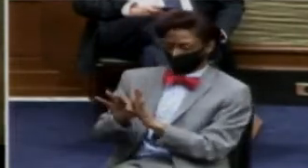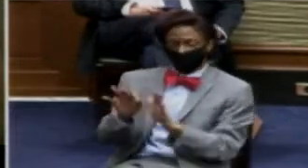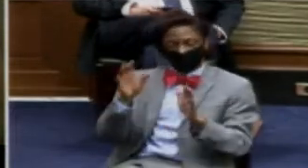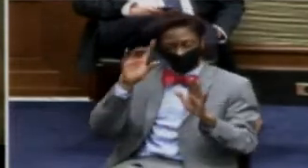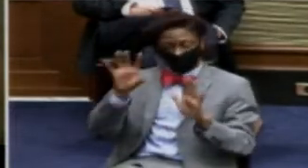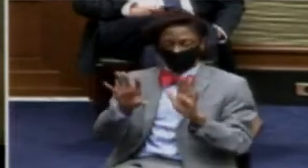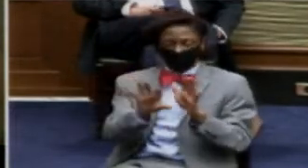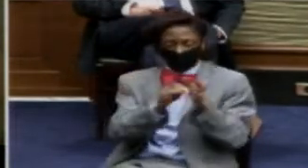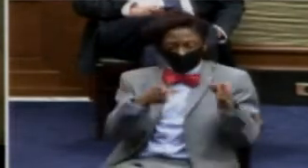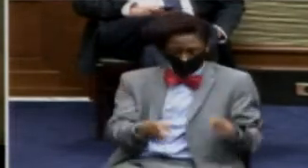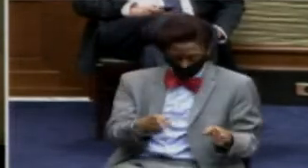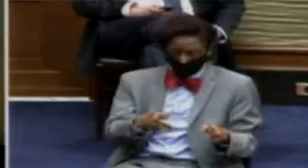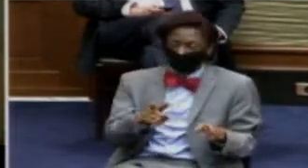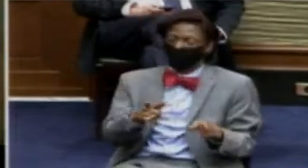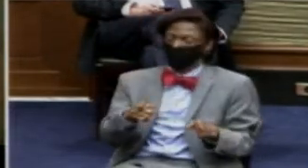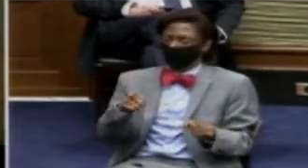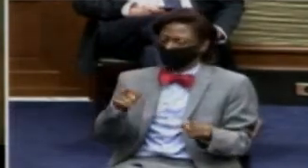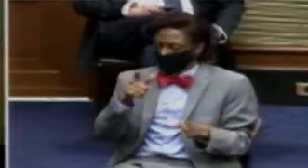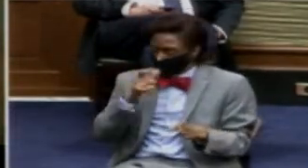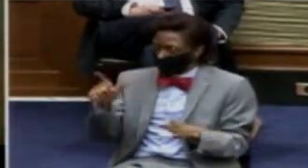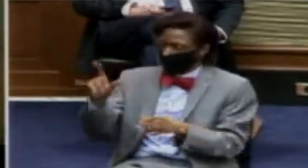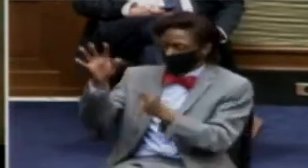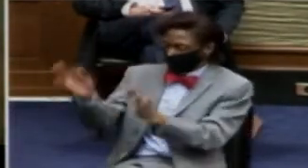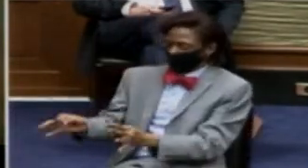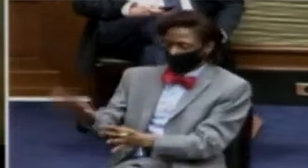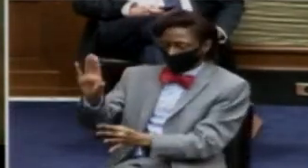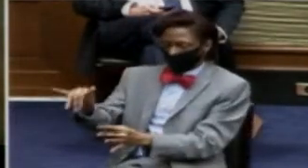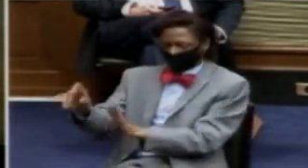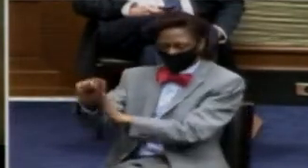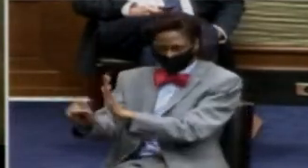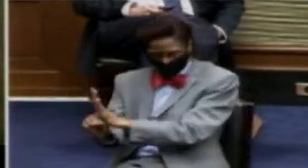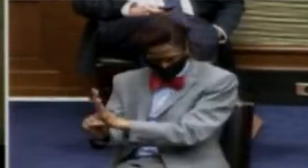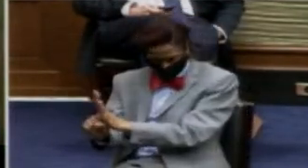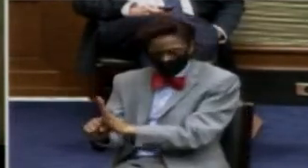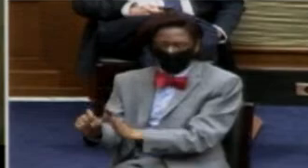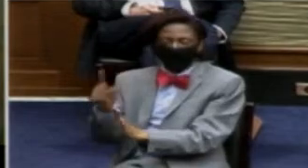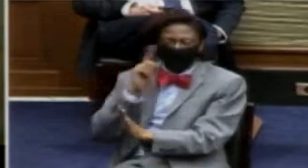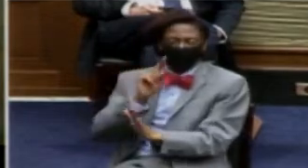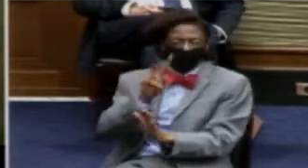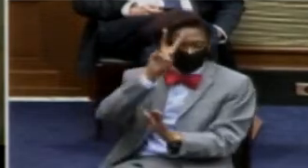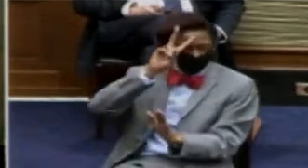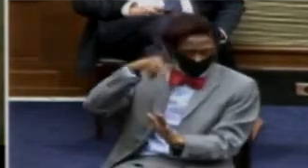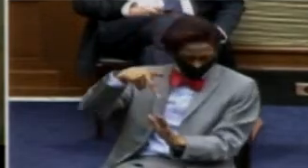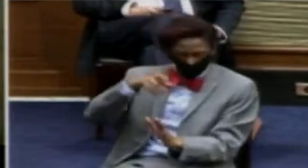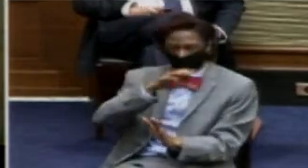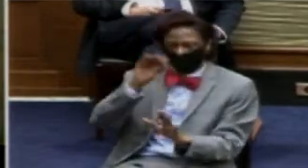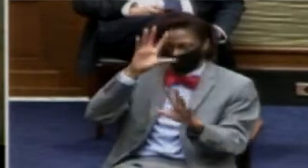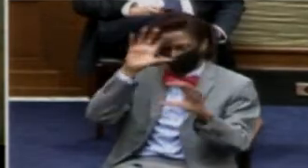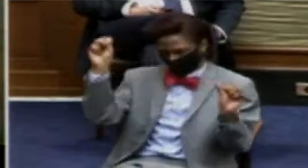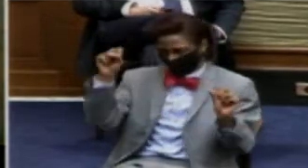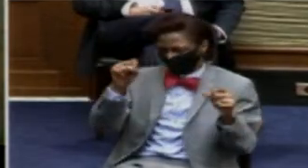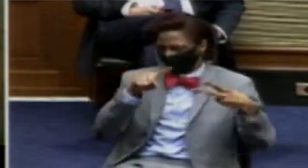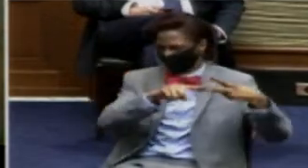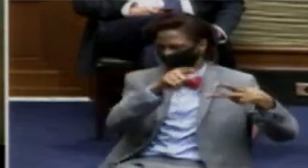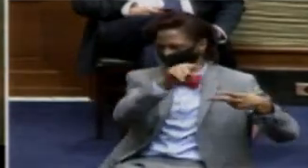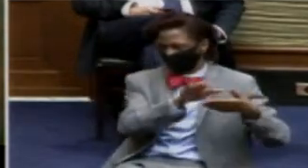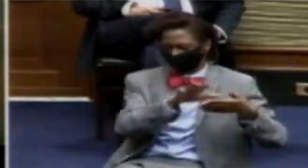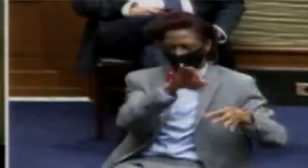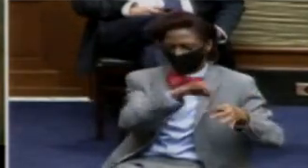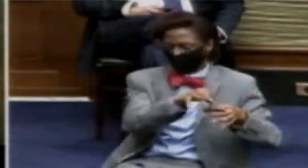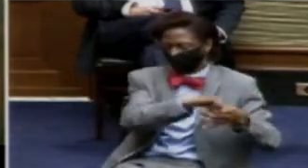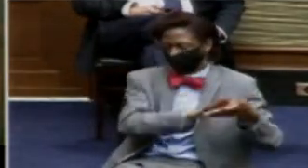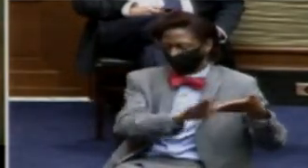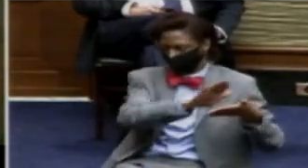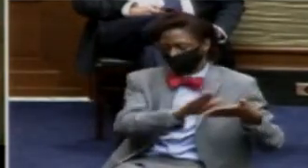electors appointed by a state for the purpose of electing the president and vice president in the Electoral College.